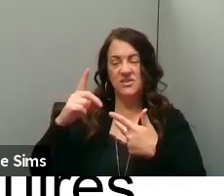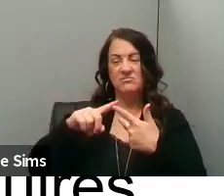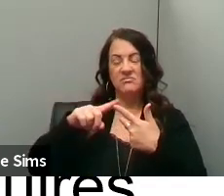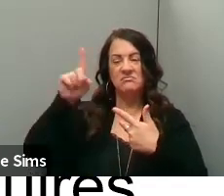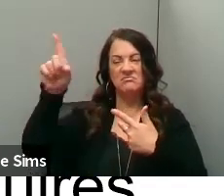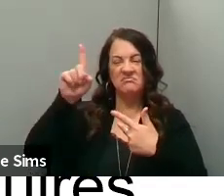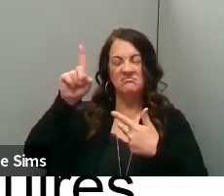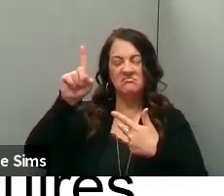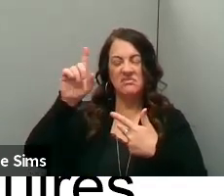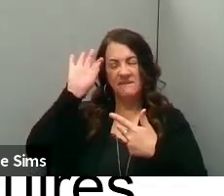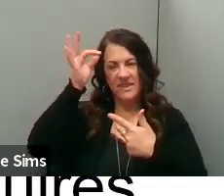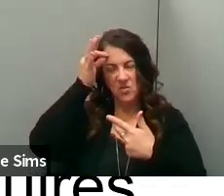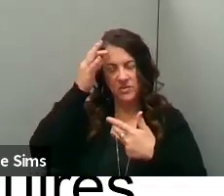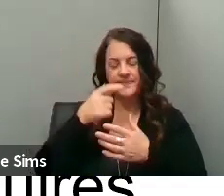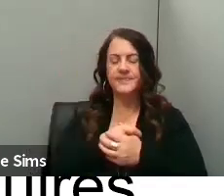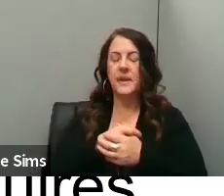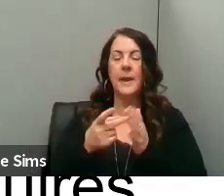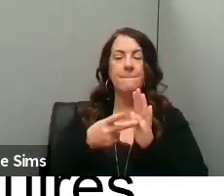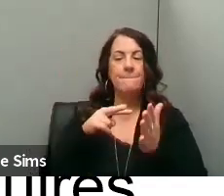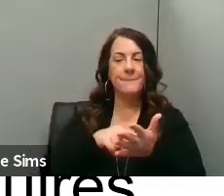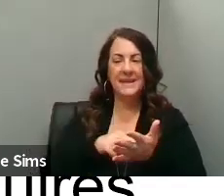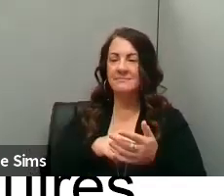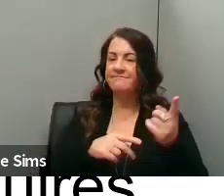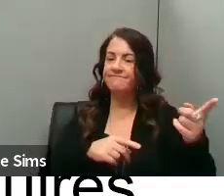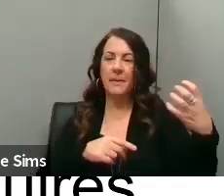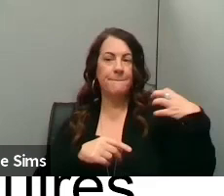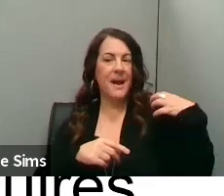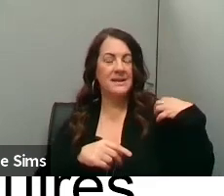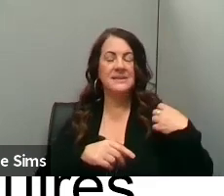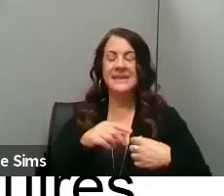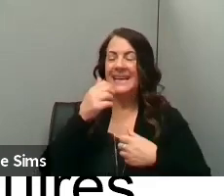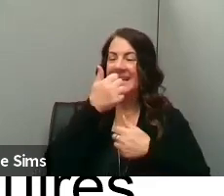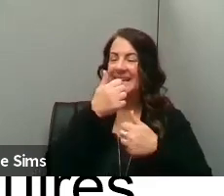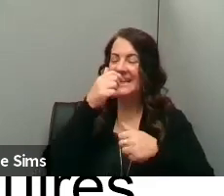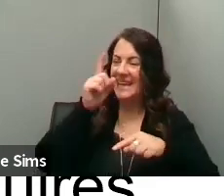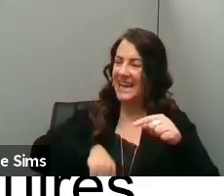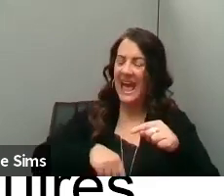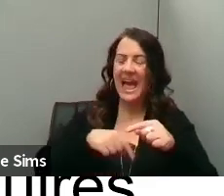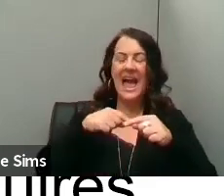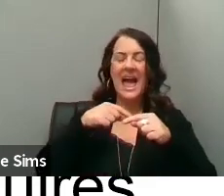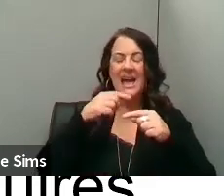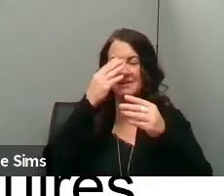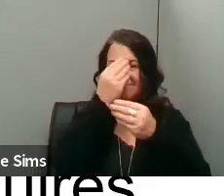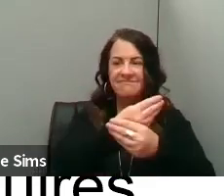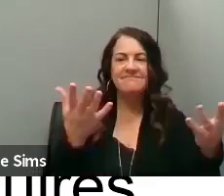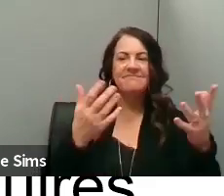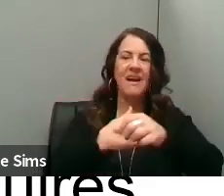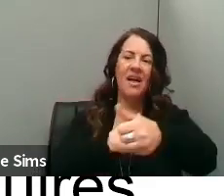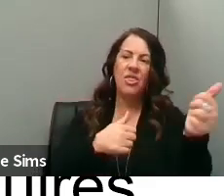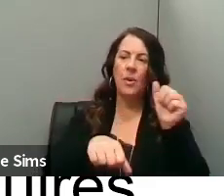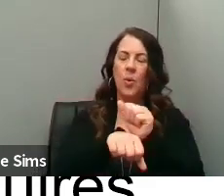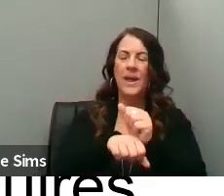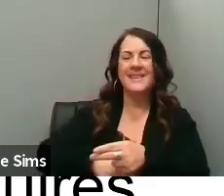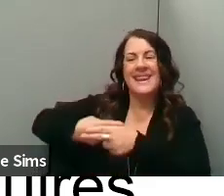laws, employers must keep an employee's medical information confidential. This requires